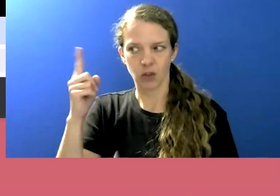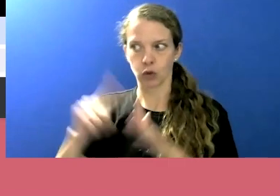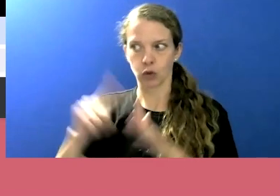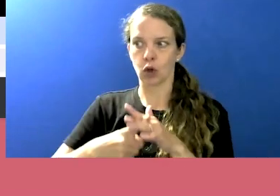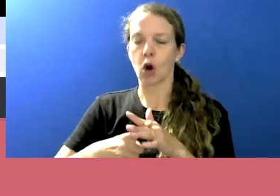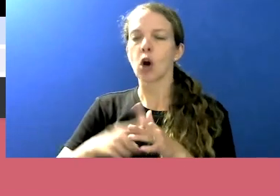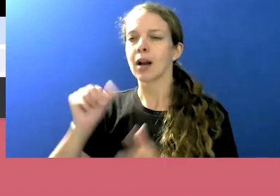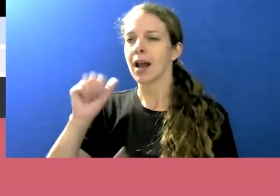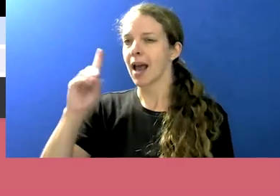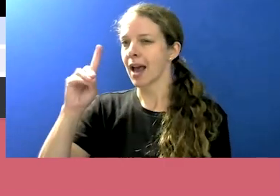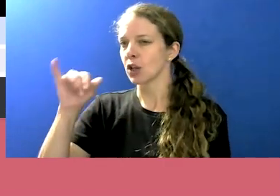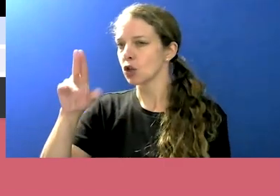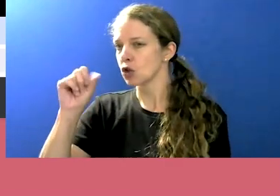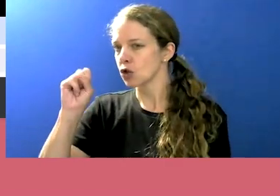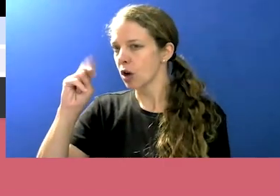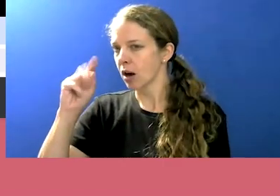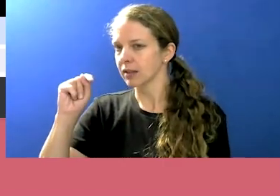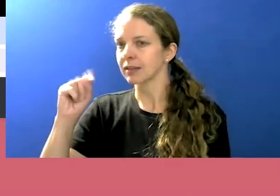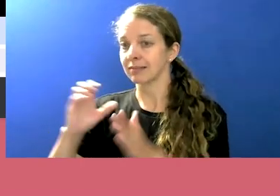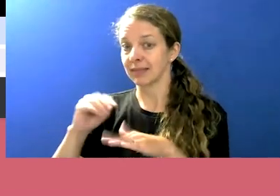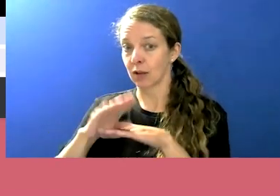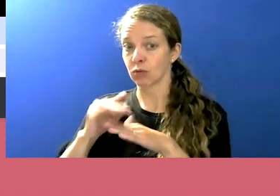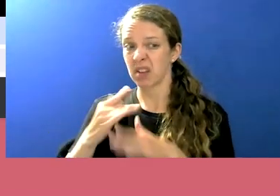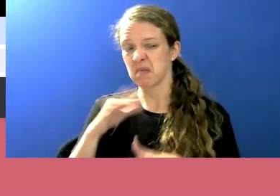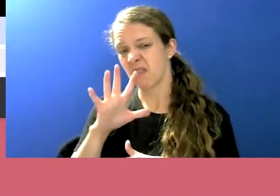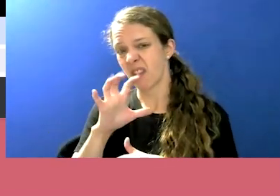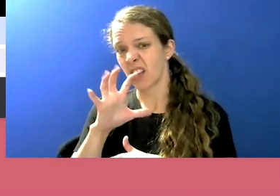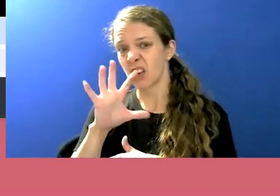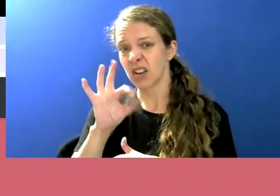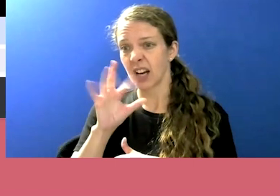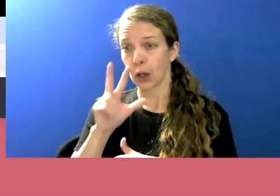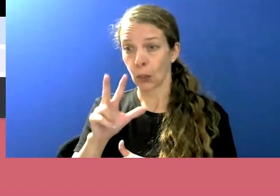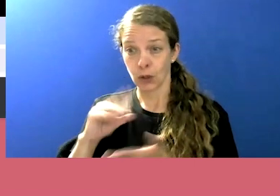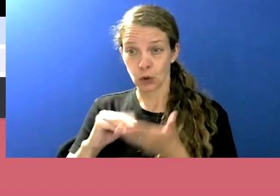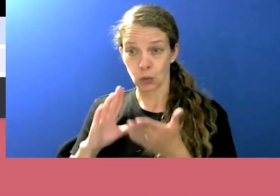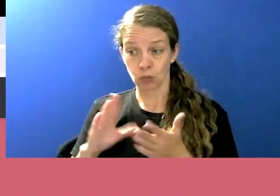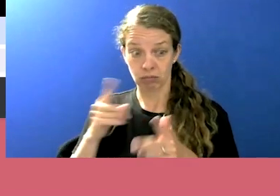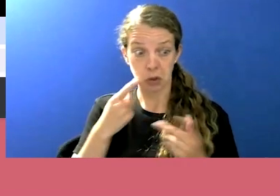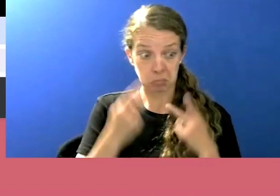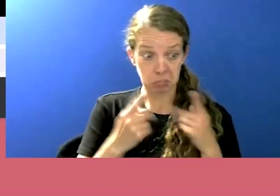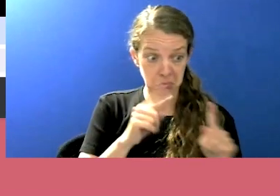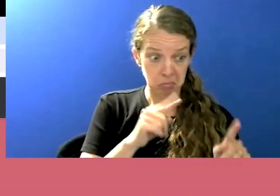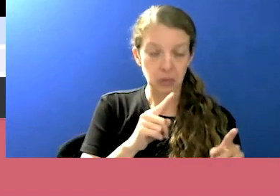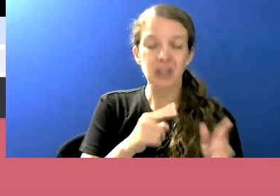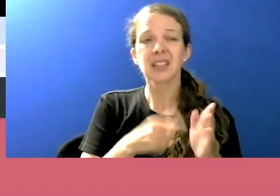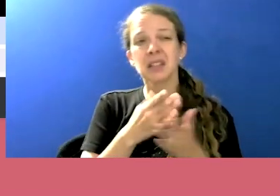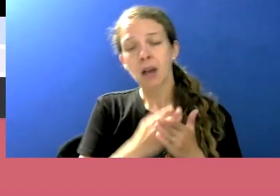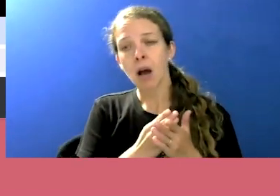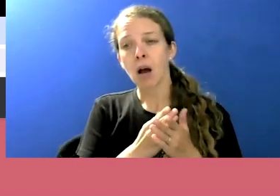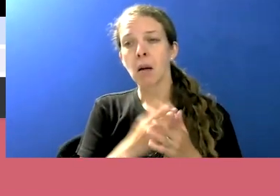adjunct counselor. We had about 593 students visiting the Dream Center. Some of these visits